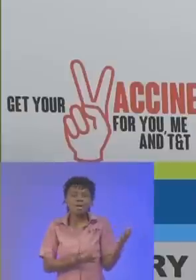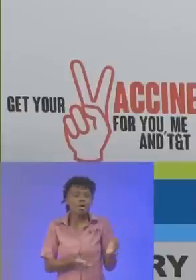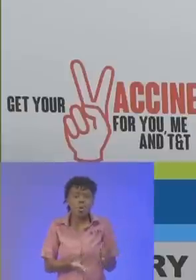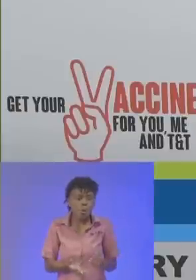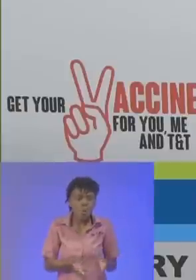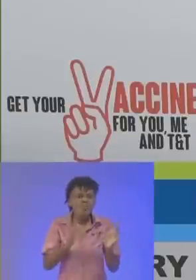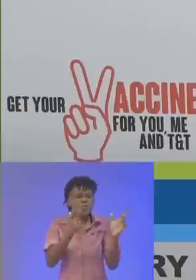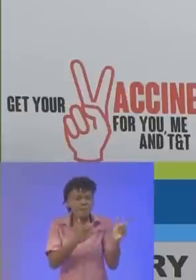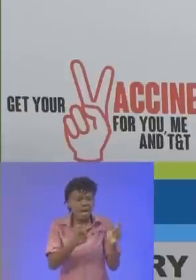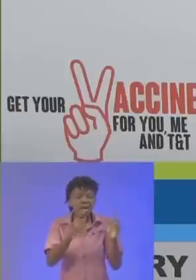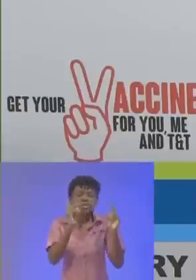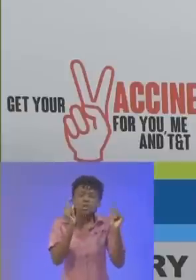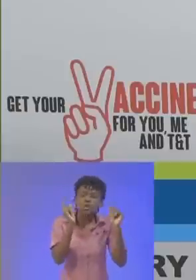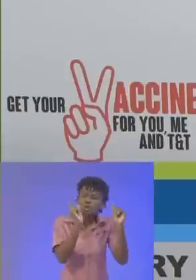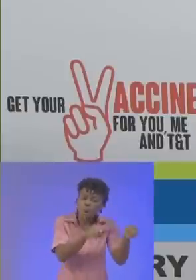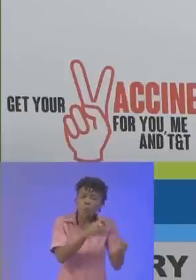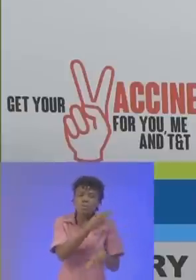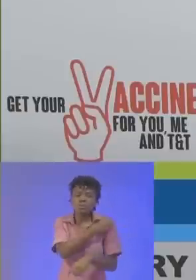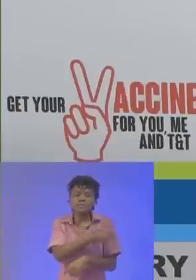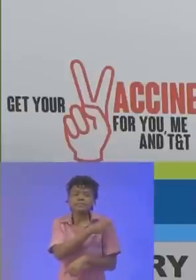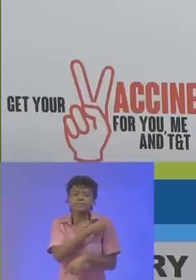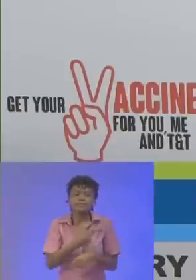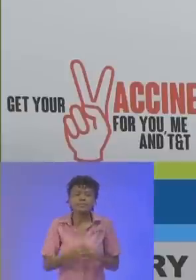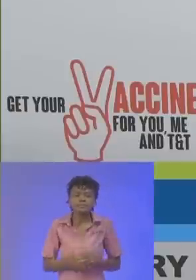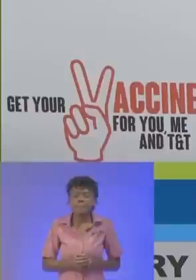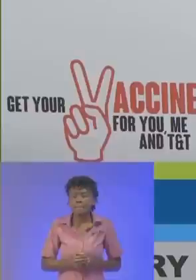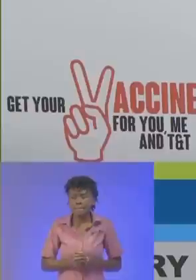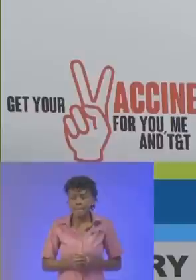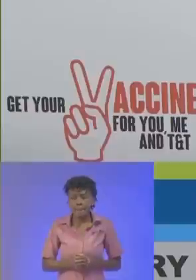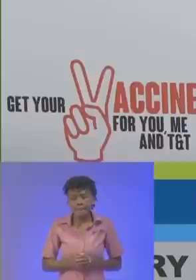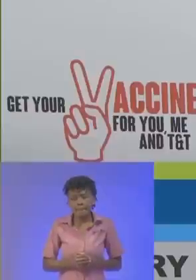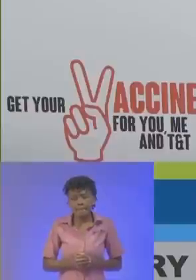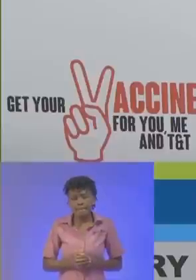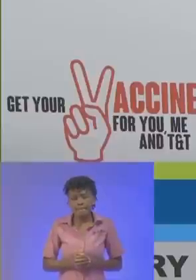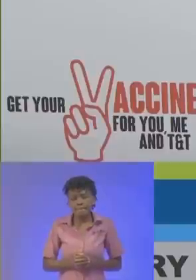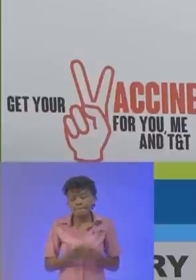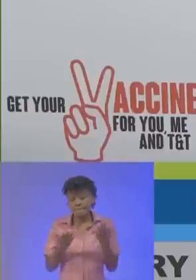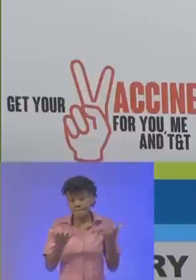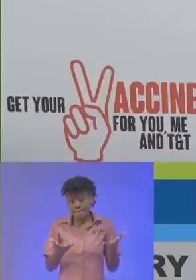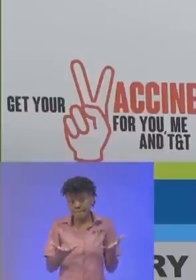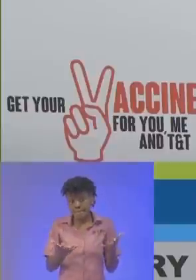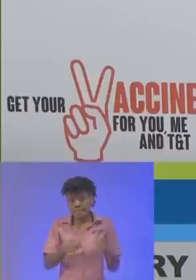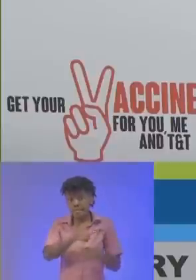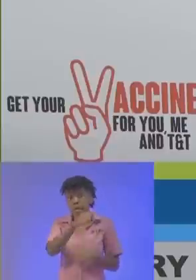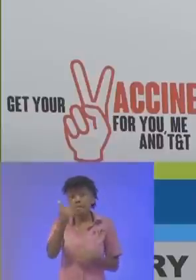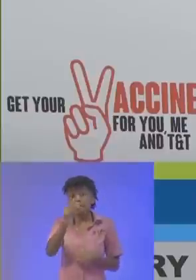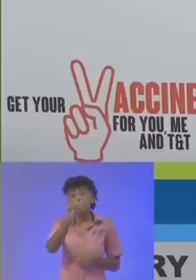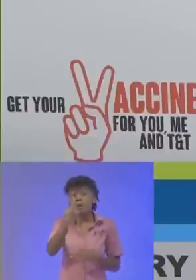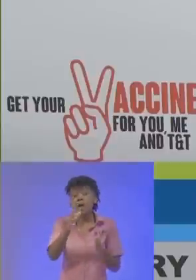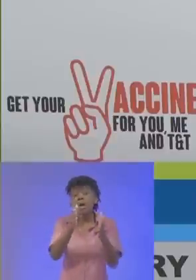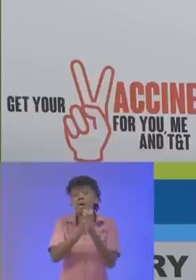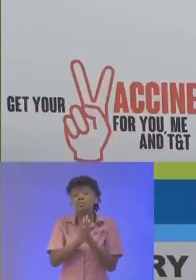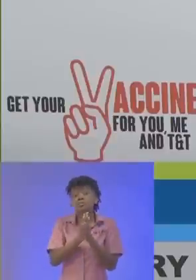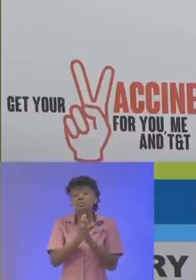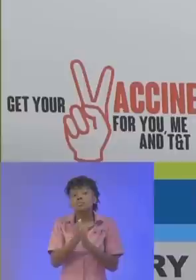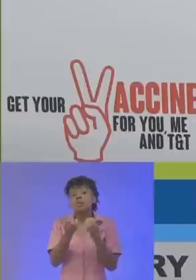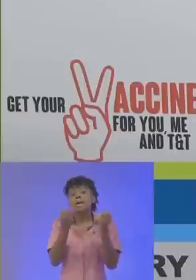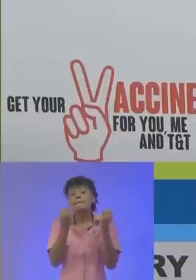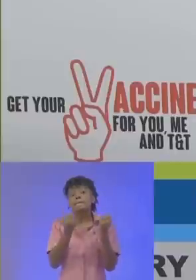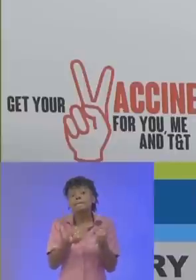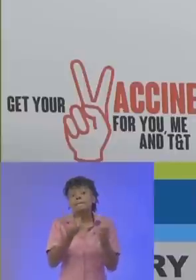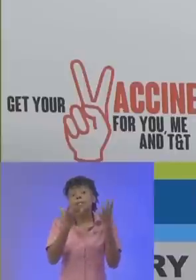the actual number of persons who are refusing care in the accident and emergency department, or sorry, when the ambulance